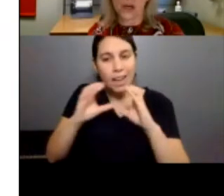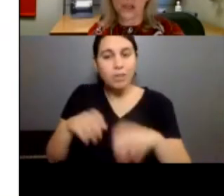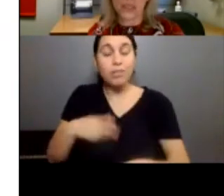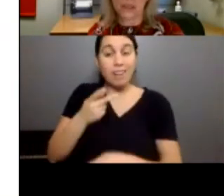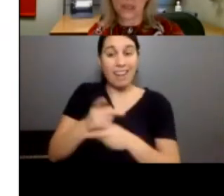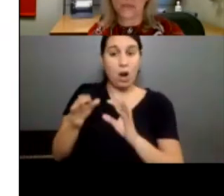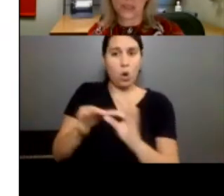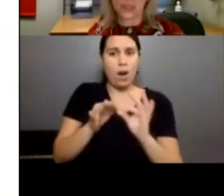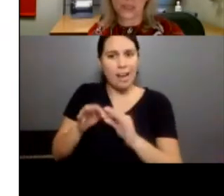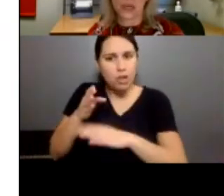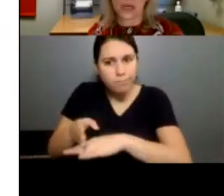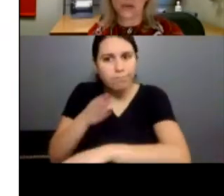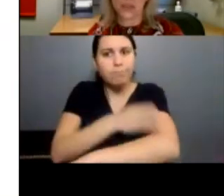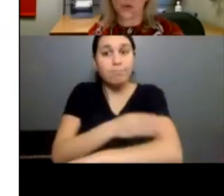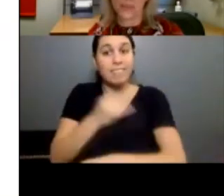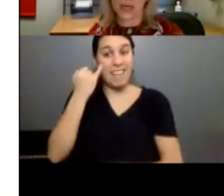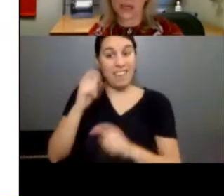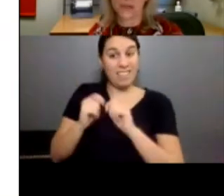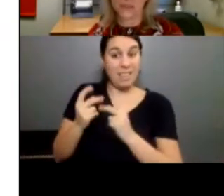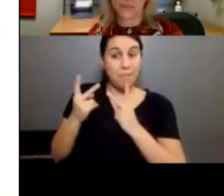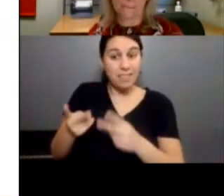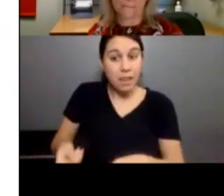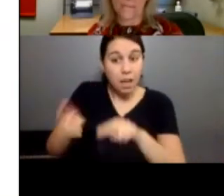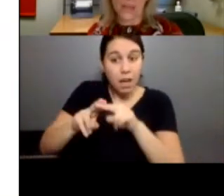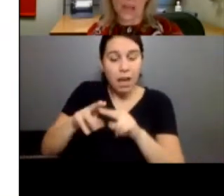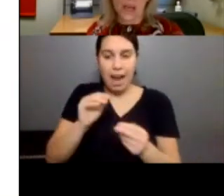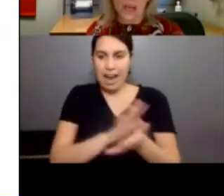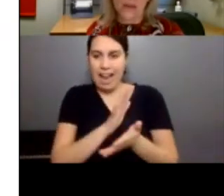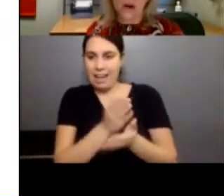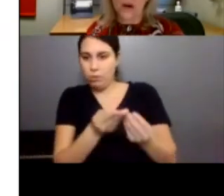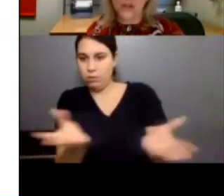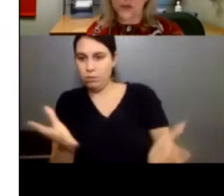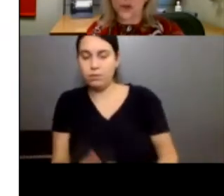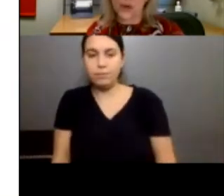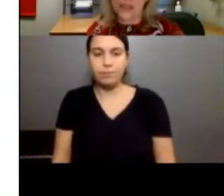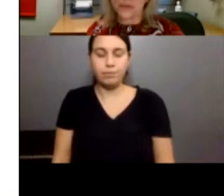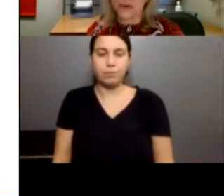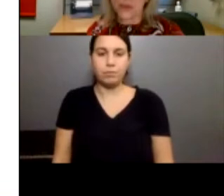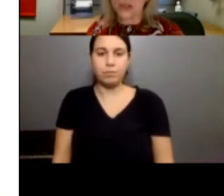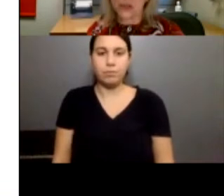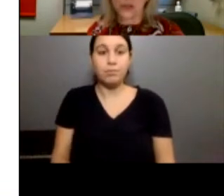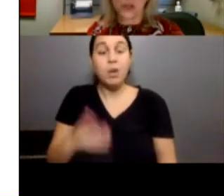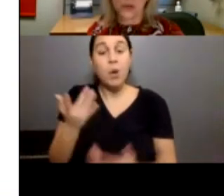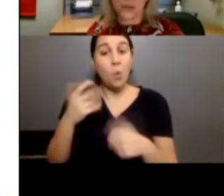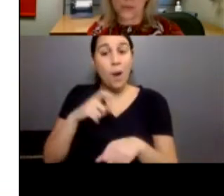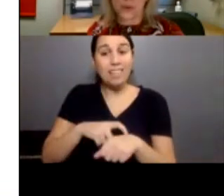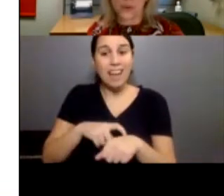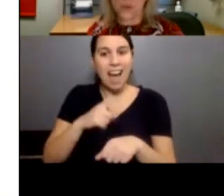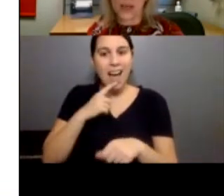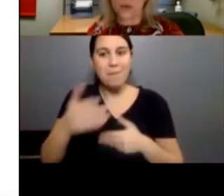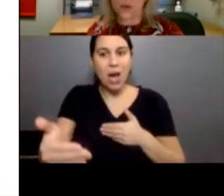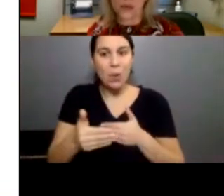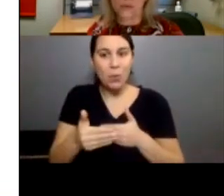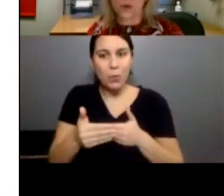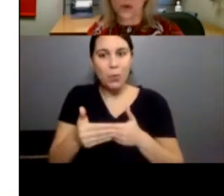by increasing the team visits and increasing warm handoffs. There are also shorter wait times for patients to talk with someone